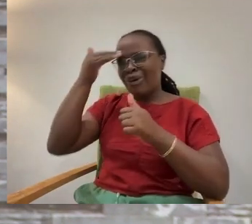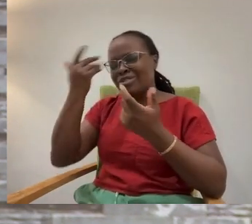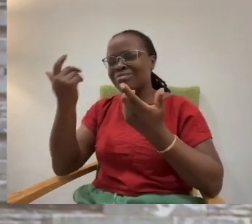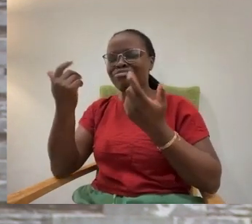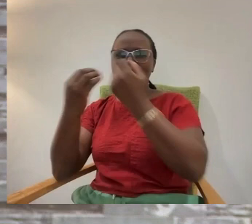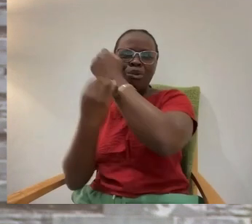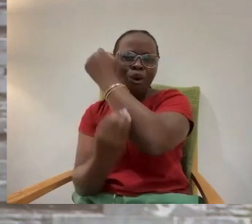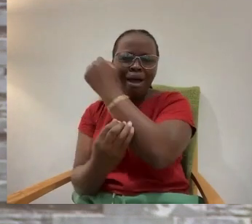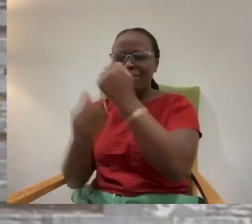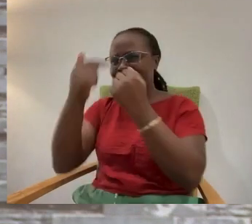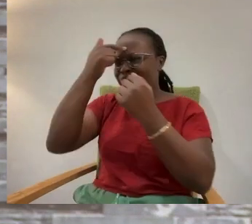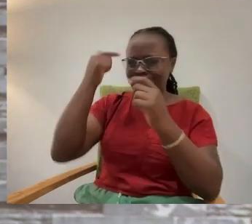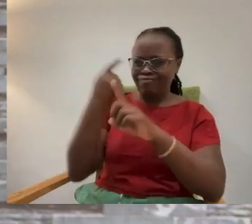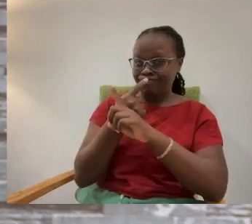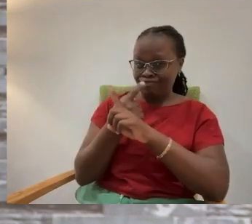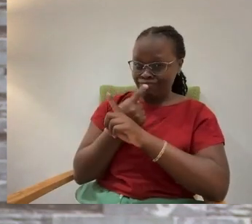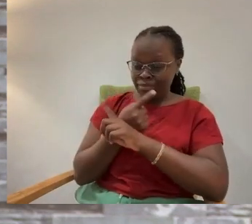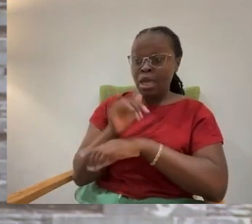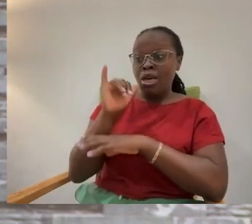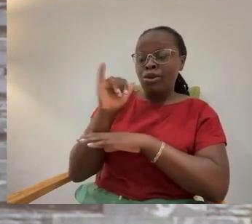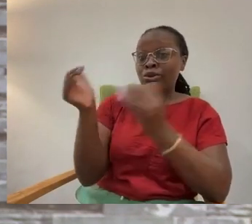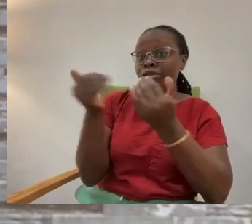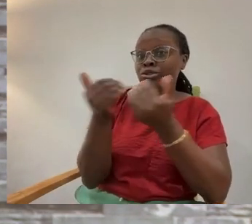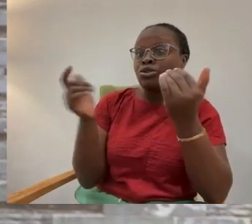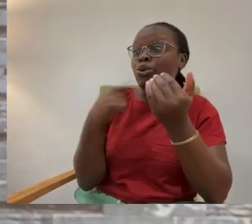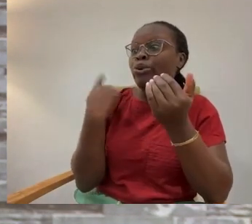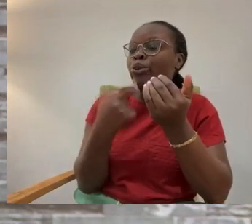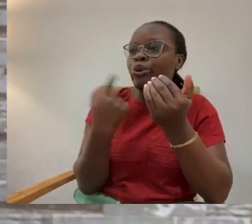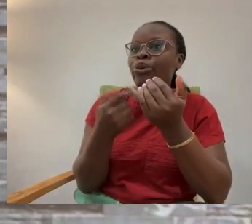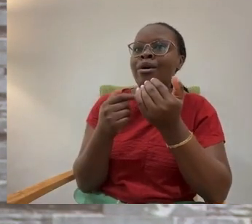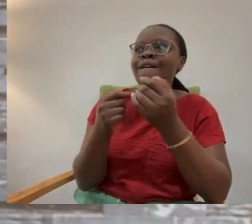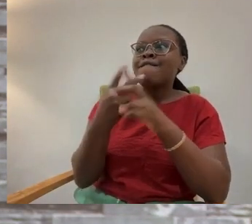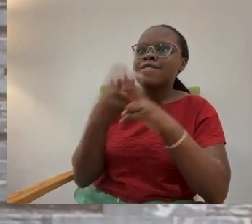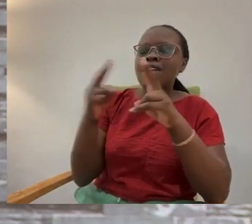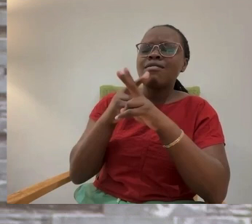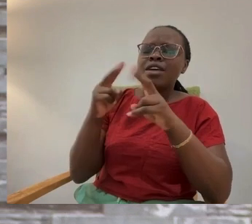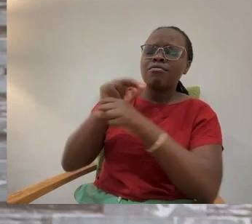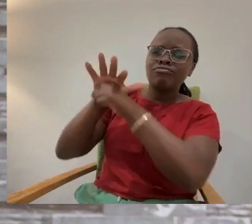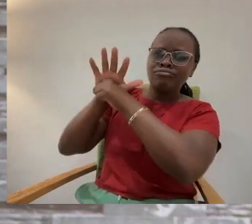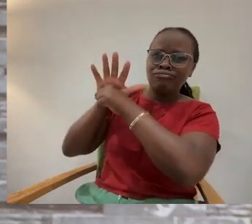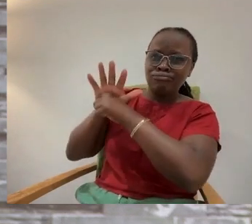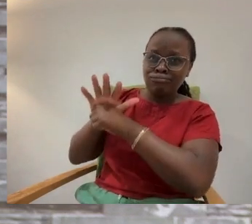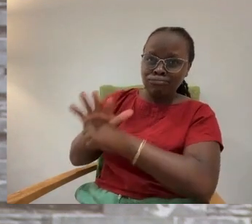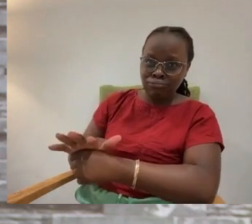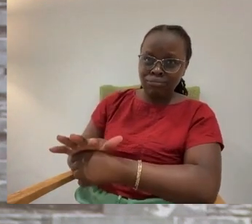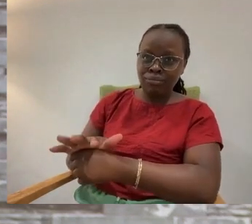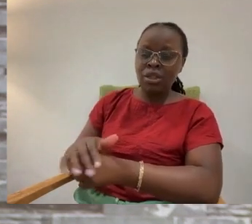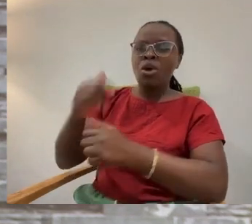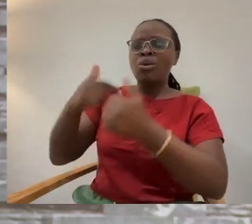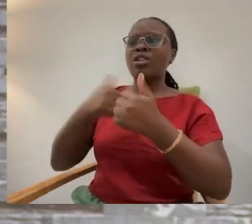including the crisis. So those children who are, marginalized, children who might be with some kind